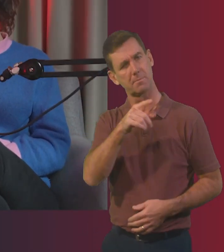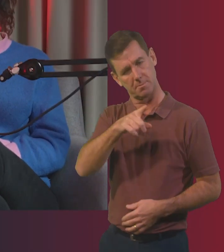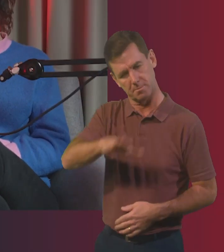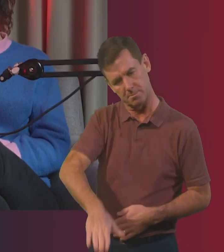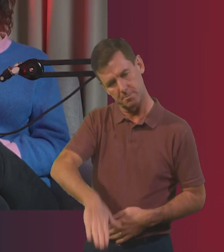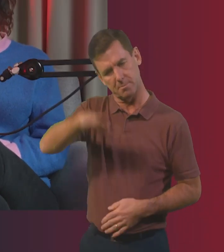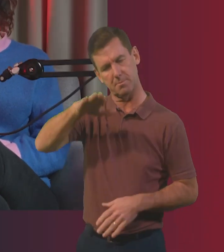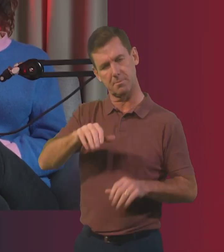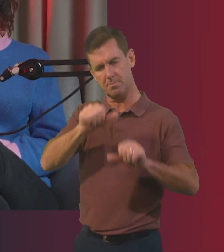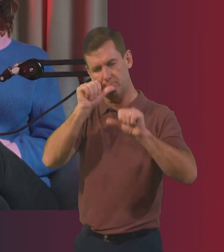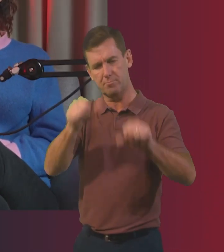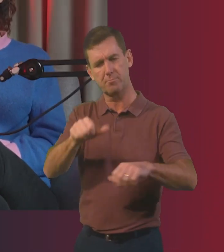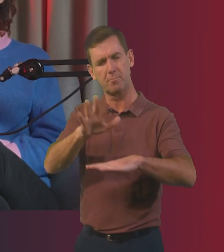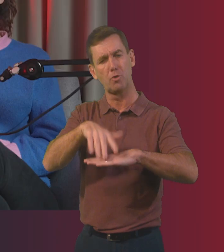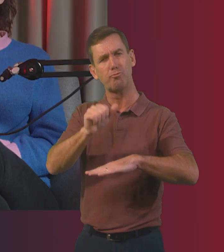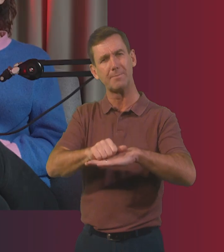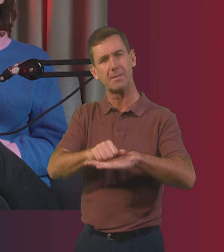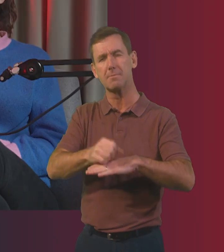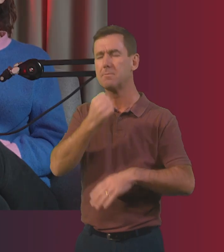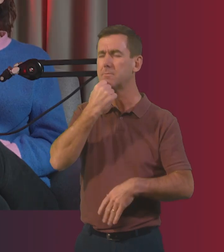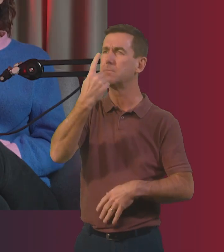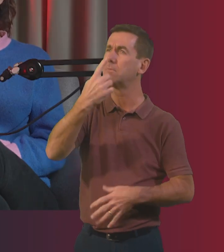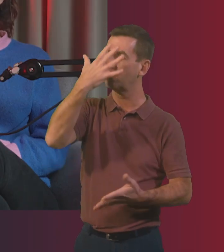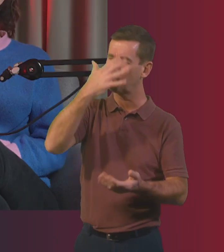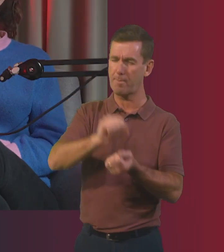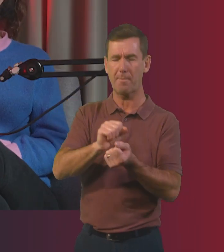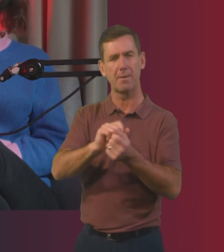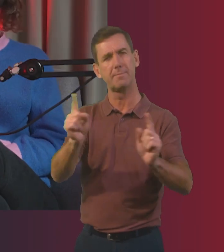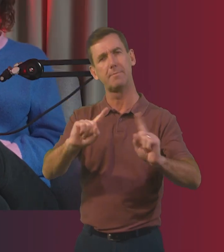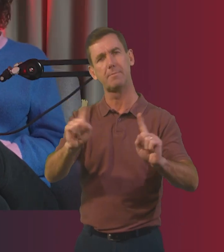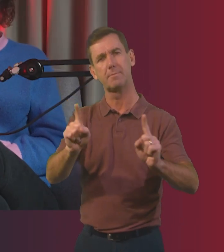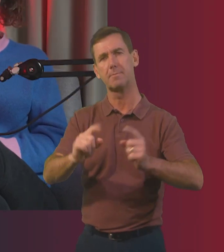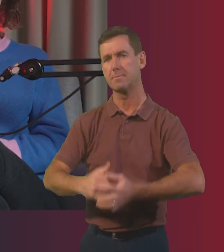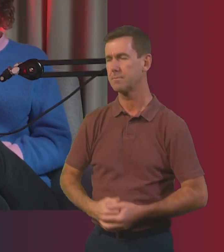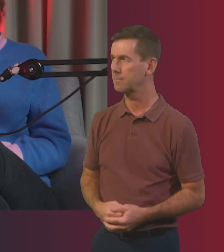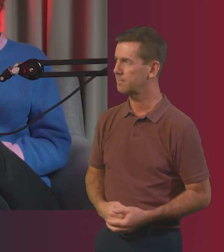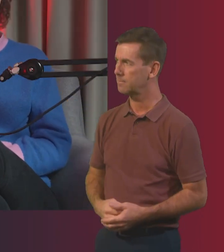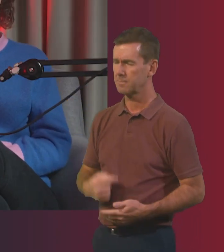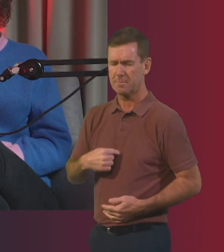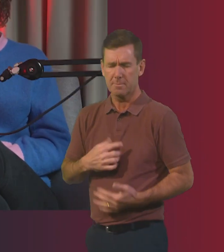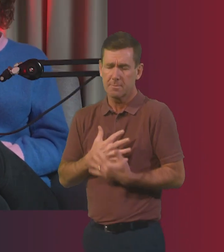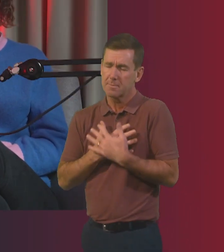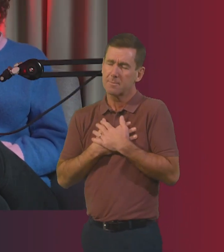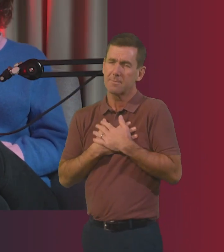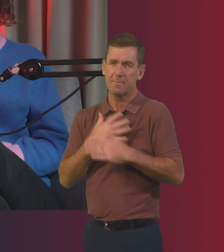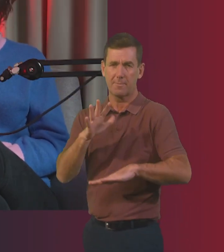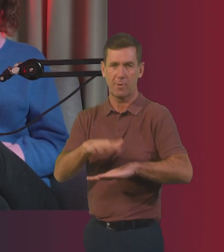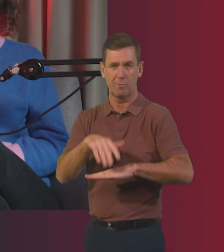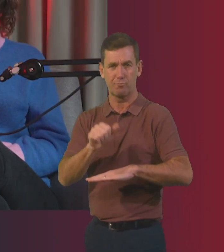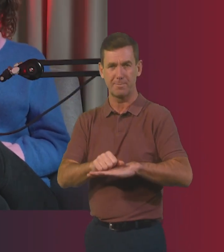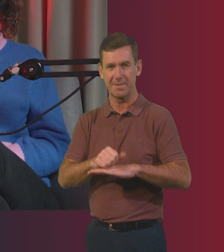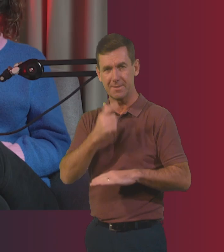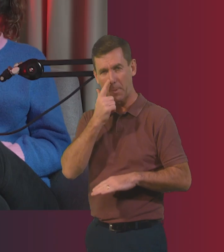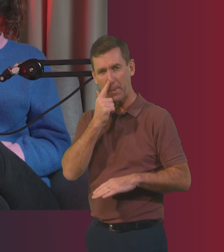so, what was your fondest childhood memory? I loved Christmas. And do you know what? I was going through some photo albums recently for